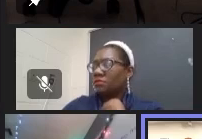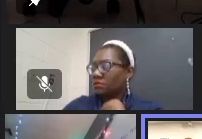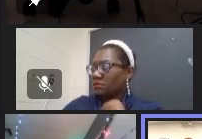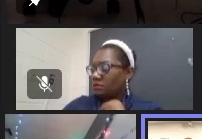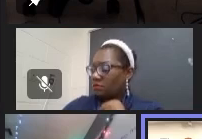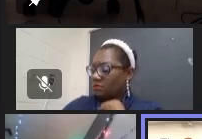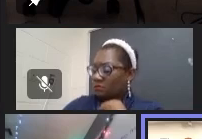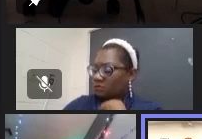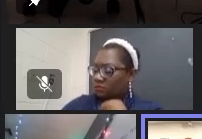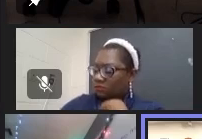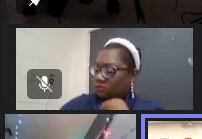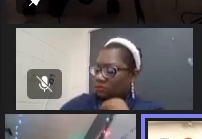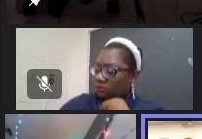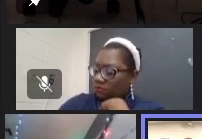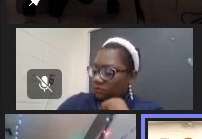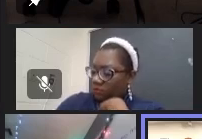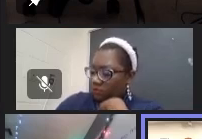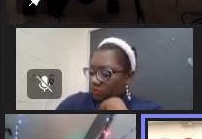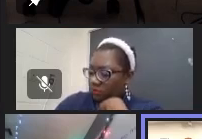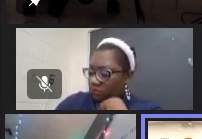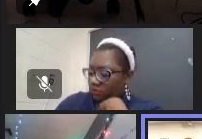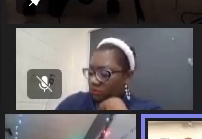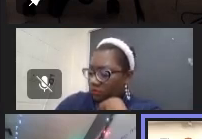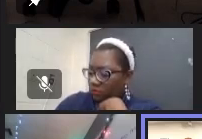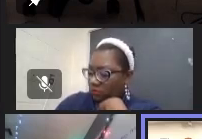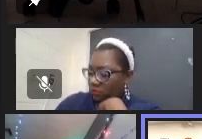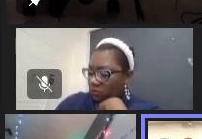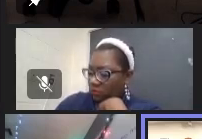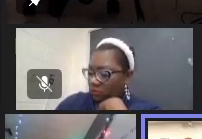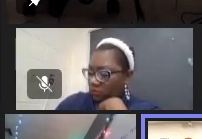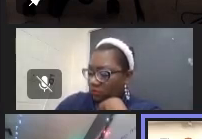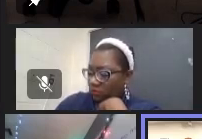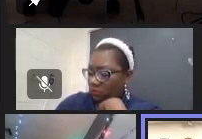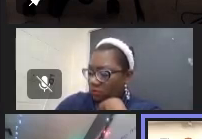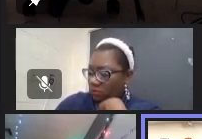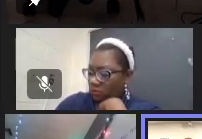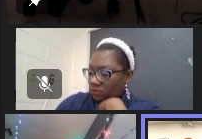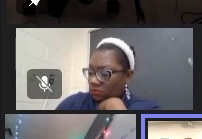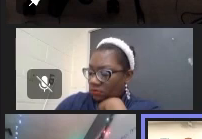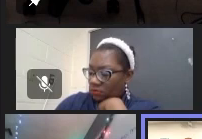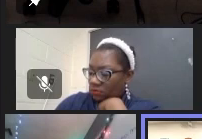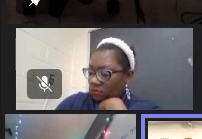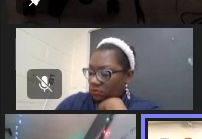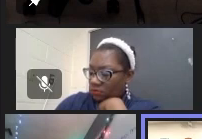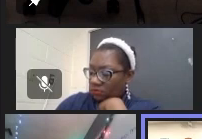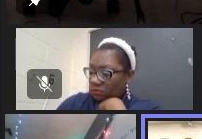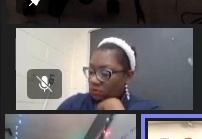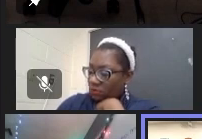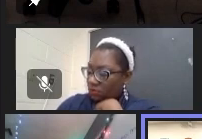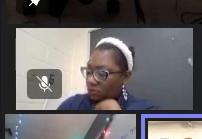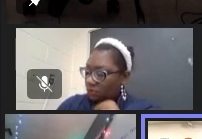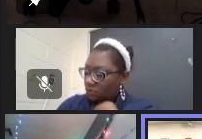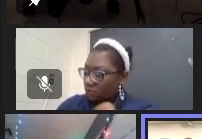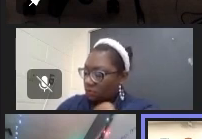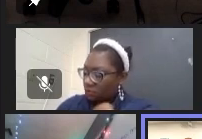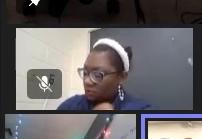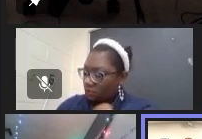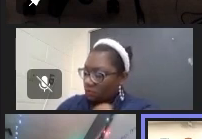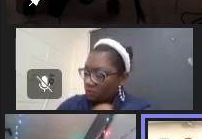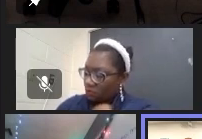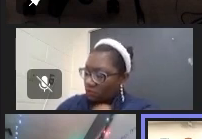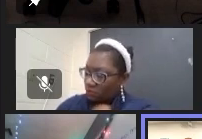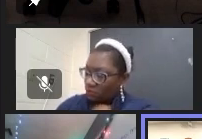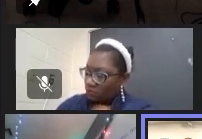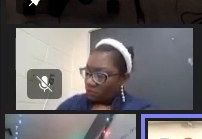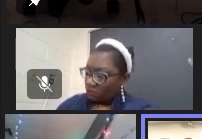an understanding of what it means to be a novice, what it means to be an apprentice, you can then look further. How am I going to take this